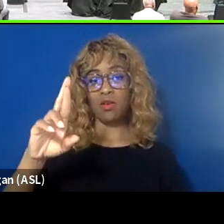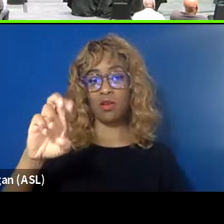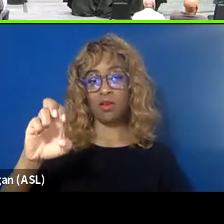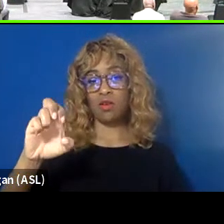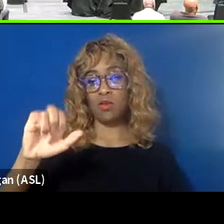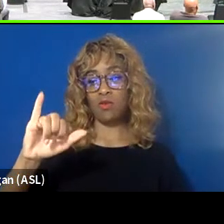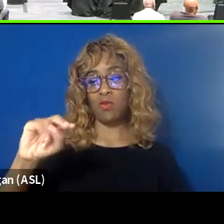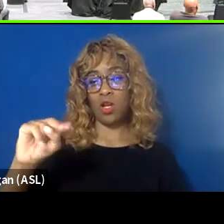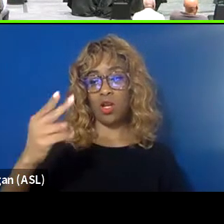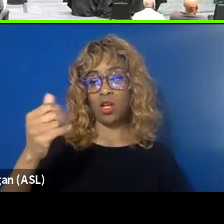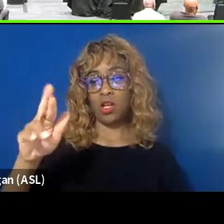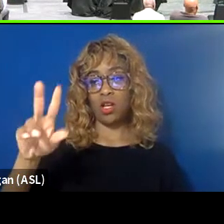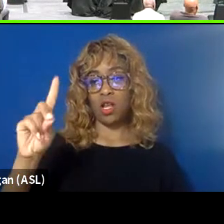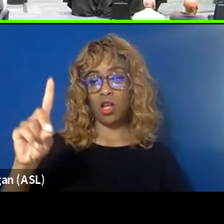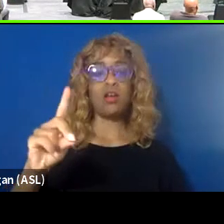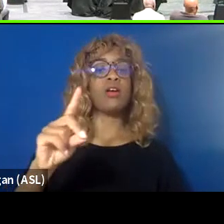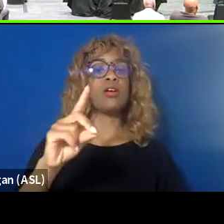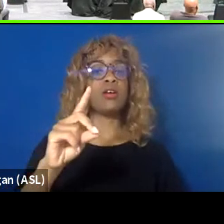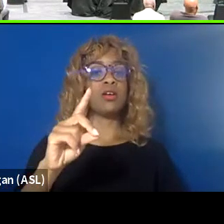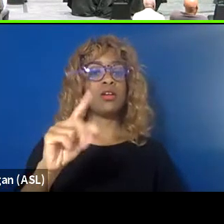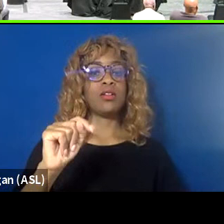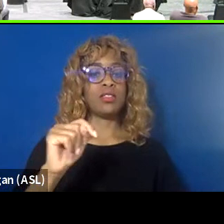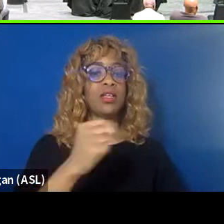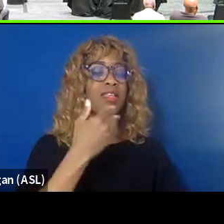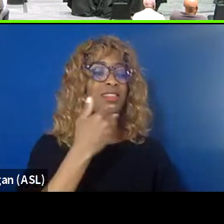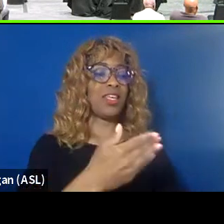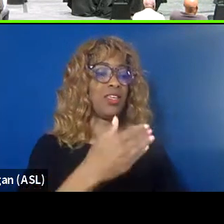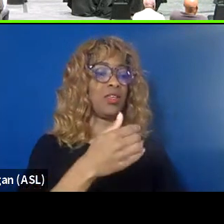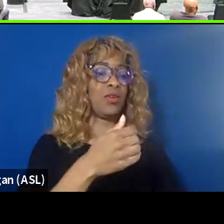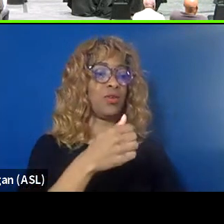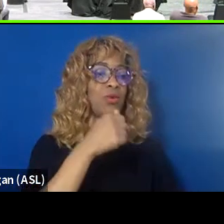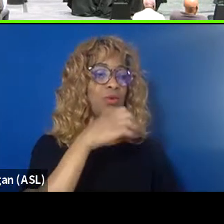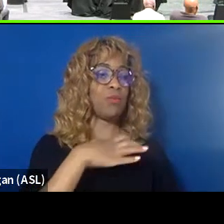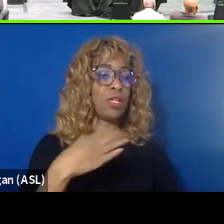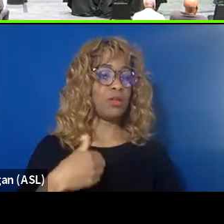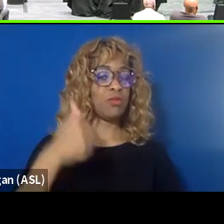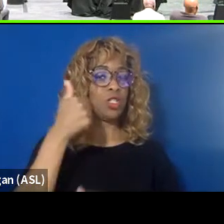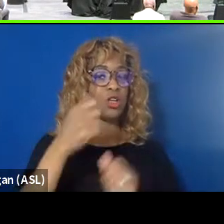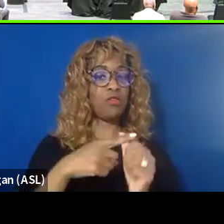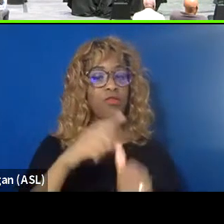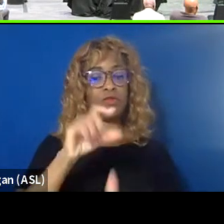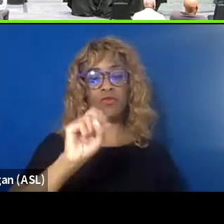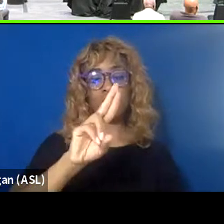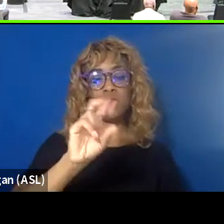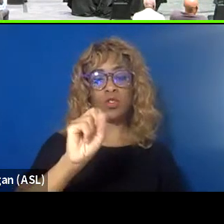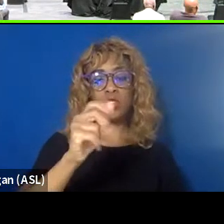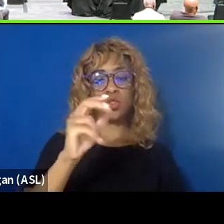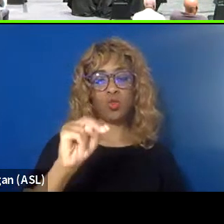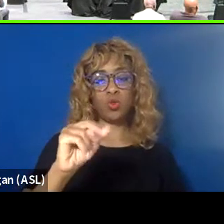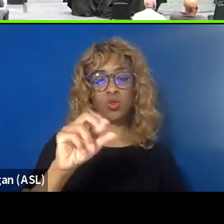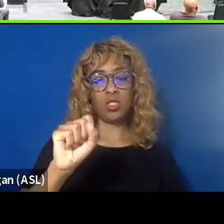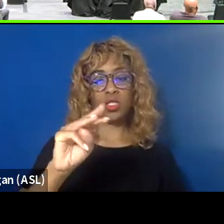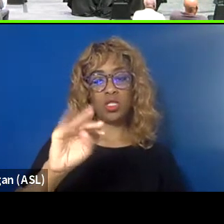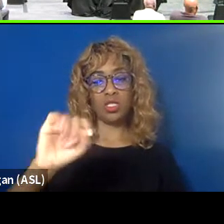Madam Chair. First up to provide virtual public comment is Susan Smith. Please allow us a moment to unmute you.